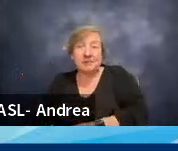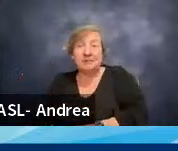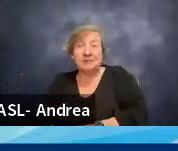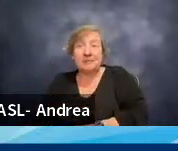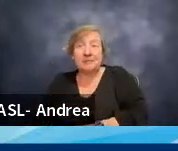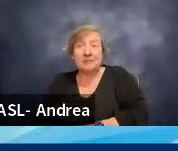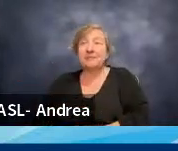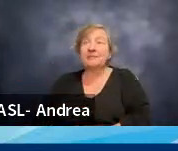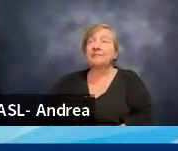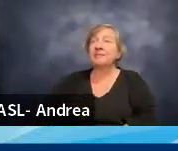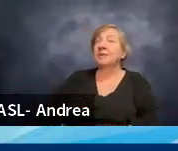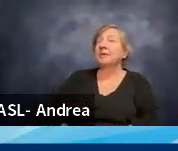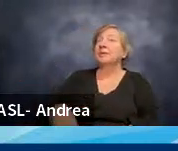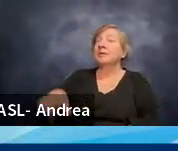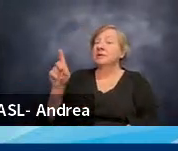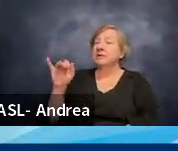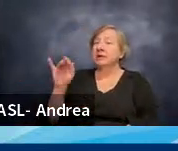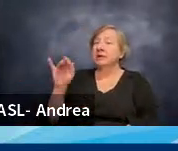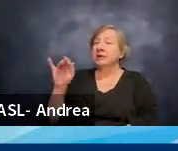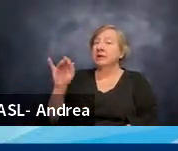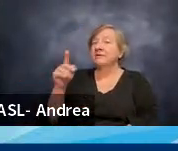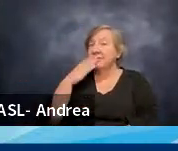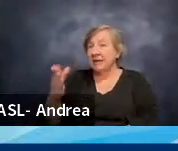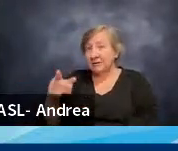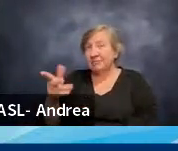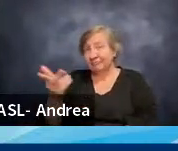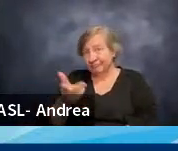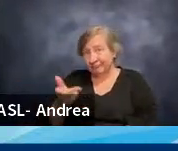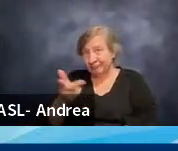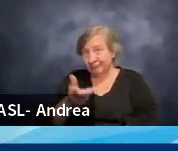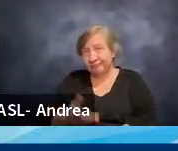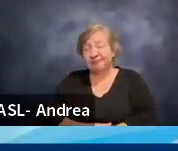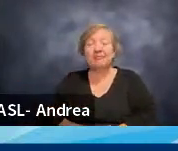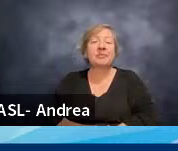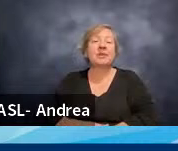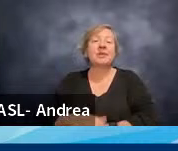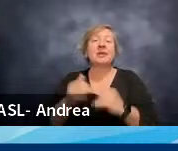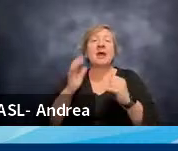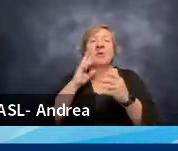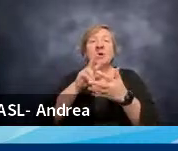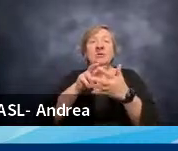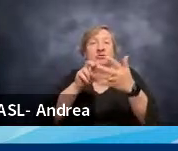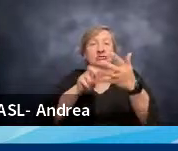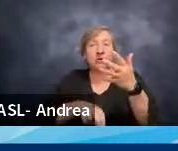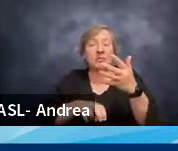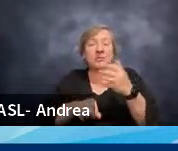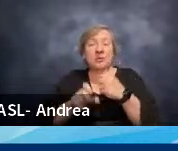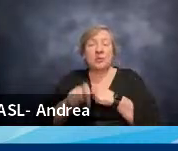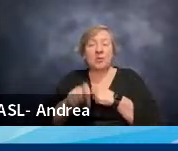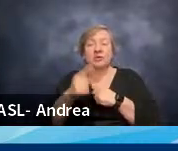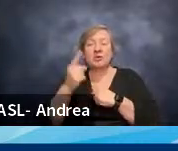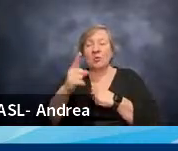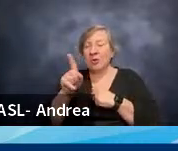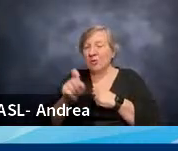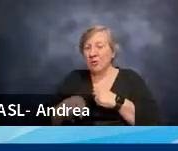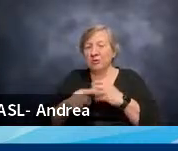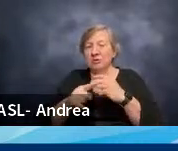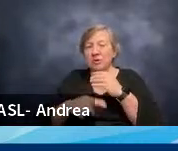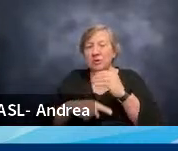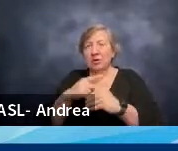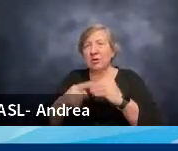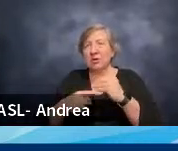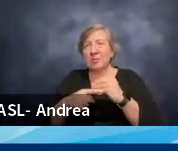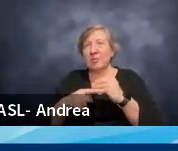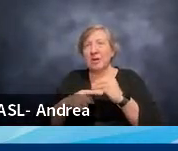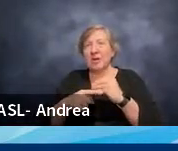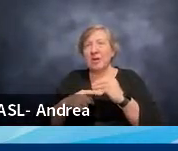Thank you all. I'm gonna jump ahead in the queue here because there's a question about that shift again.